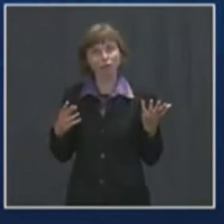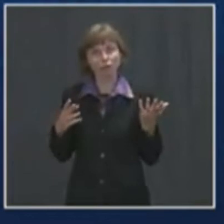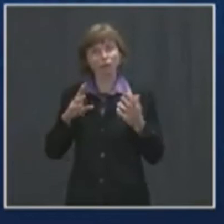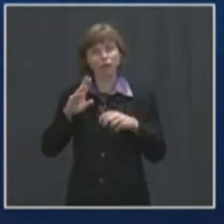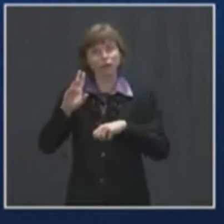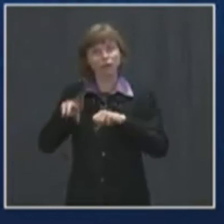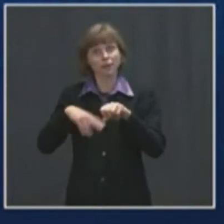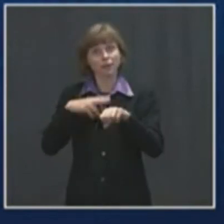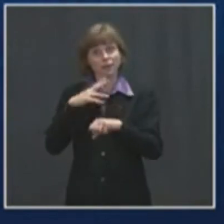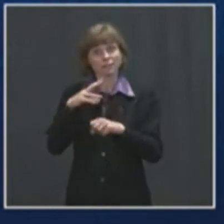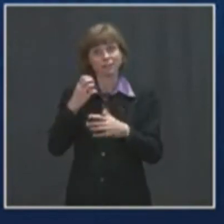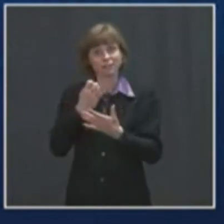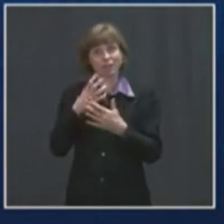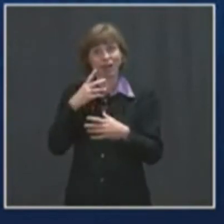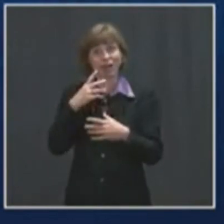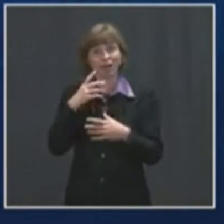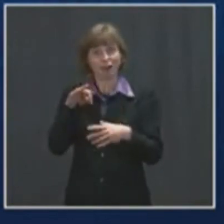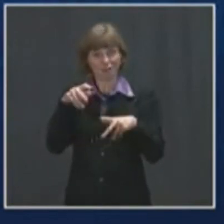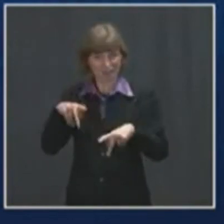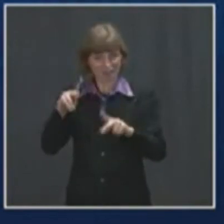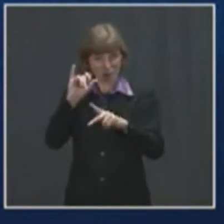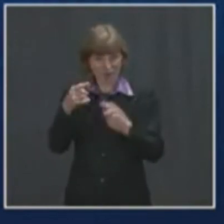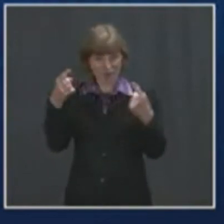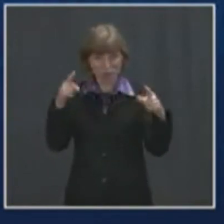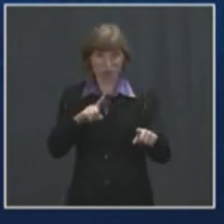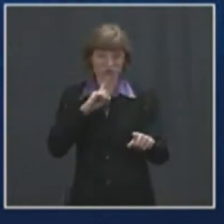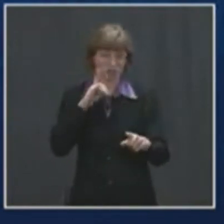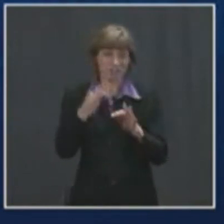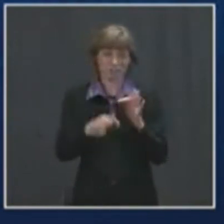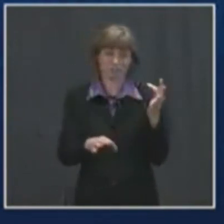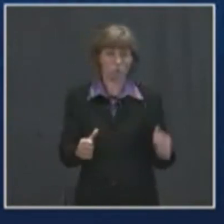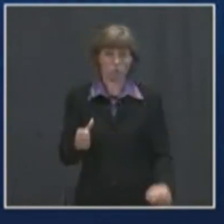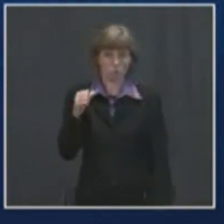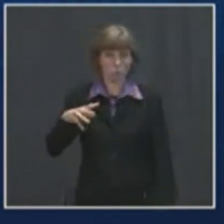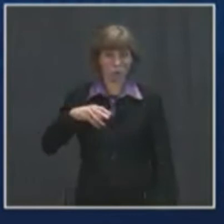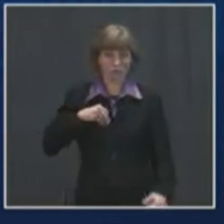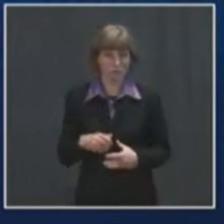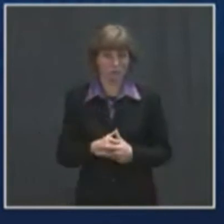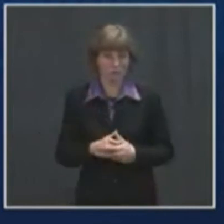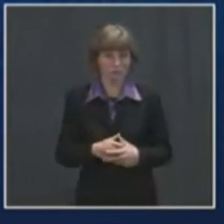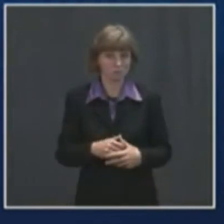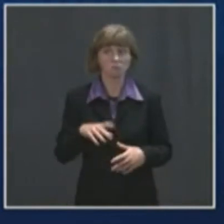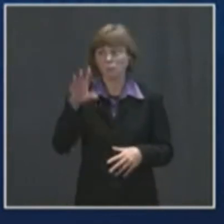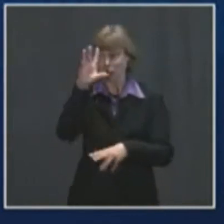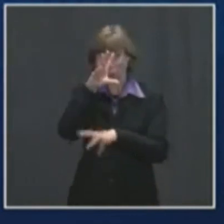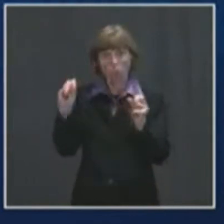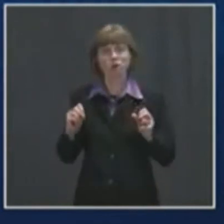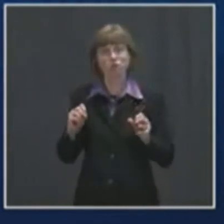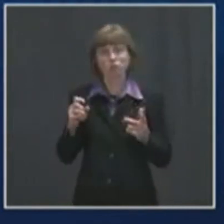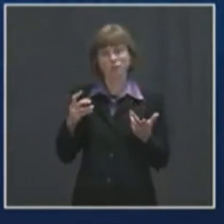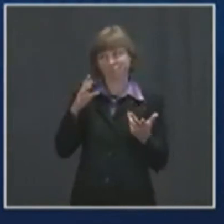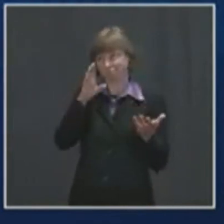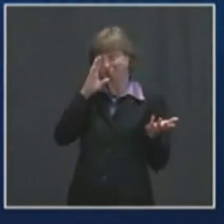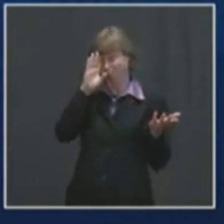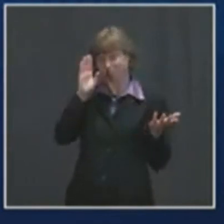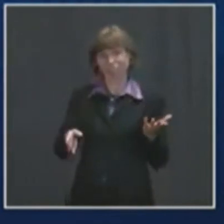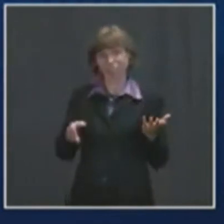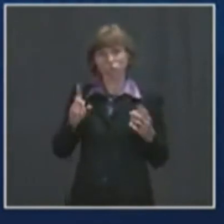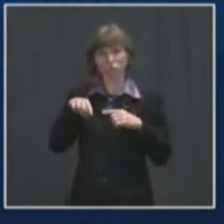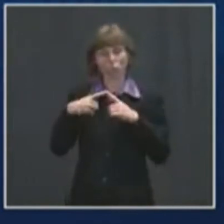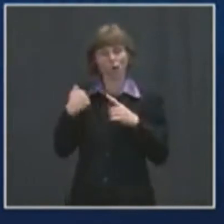economic consequences of allowing that to happen are simply unacceptable. That's certainly what the President conveys in his conversations with our partners